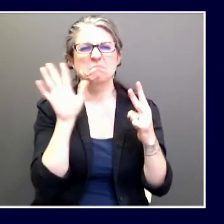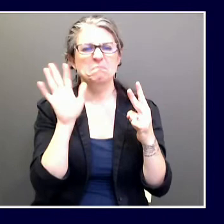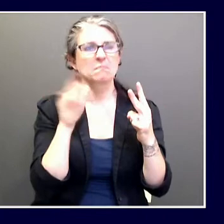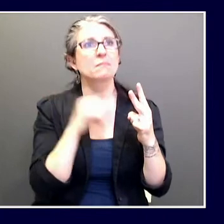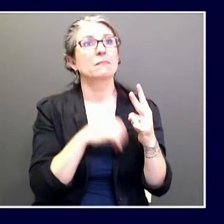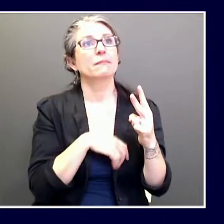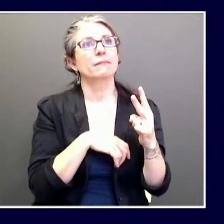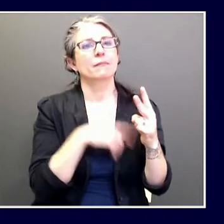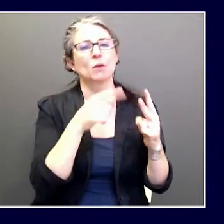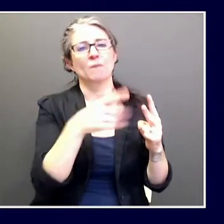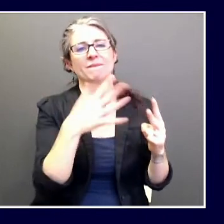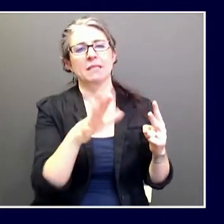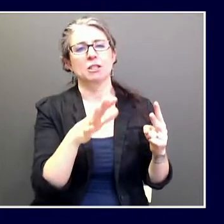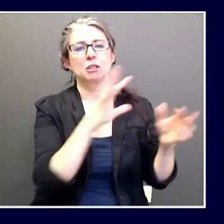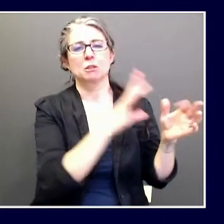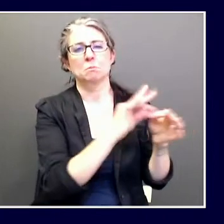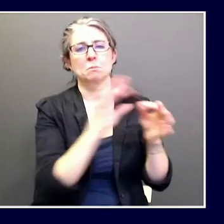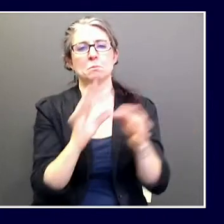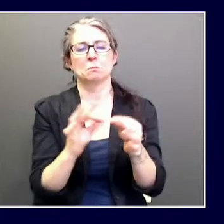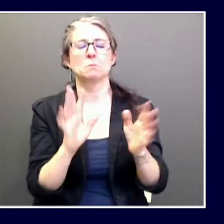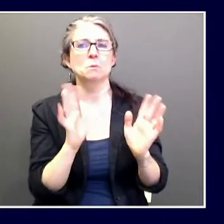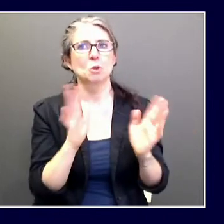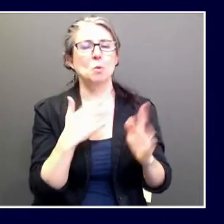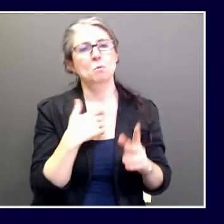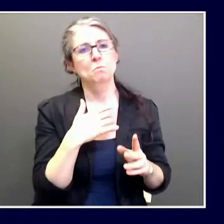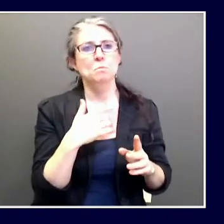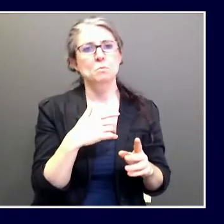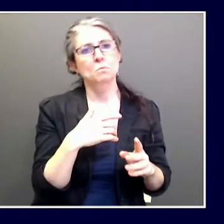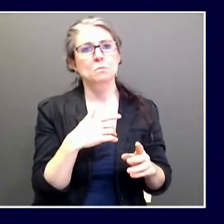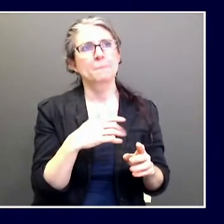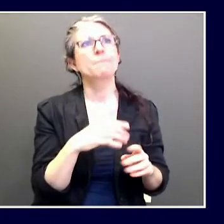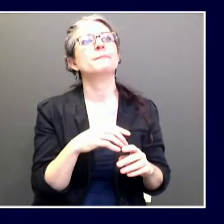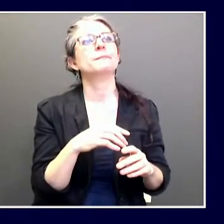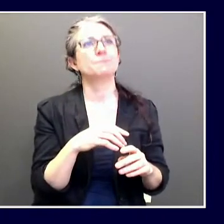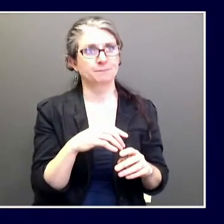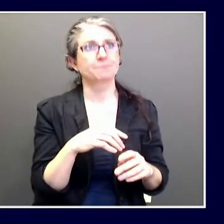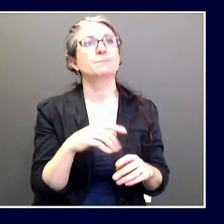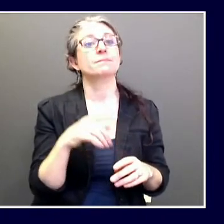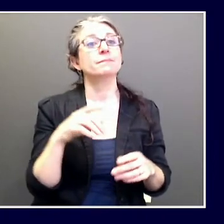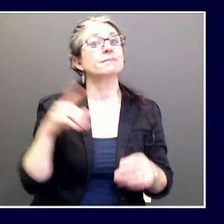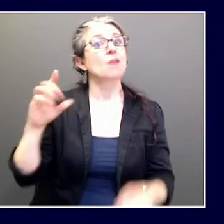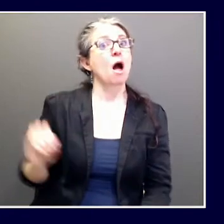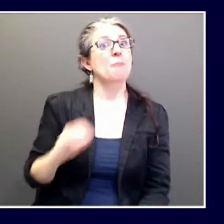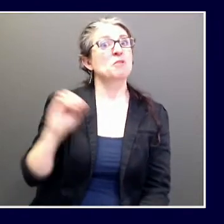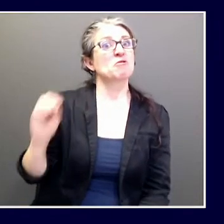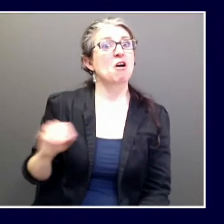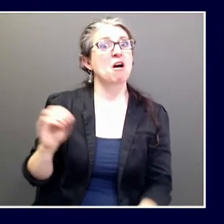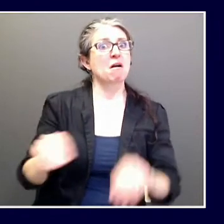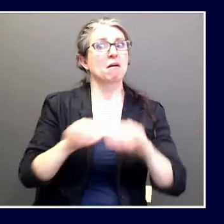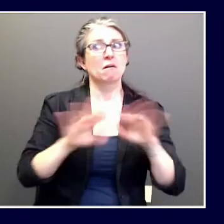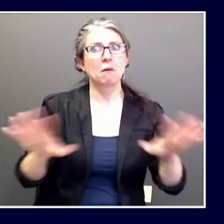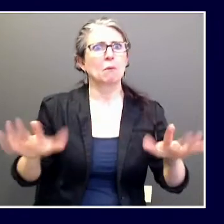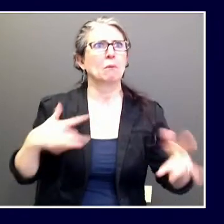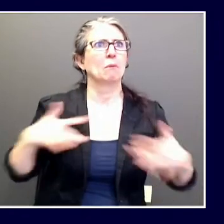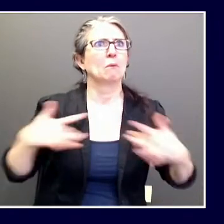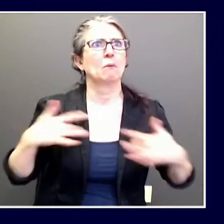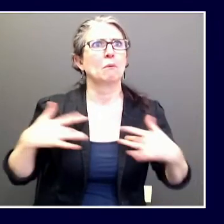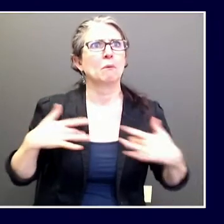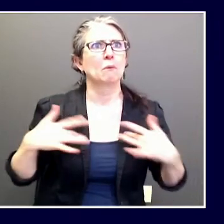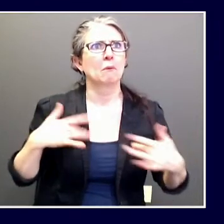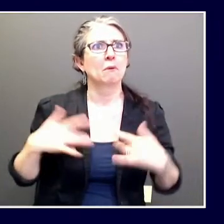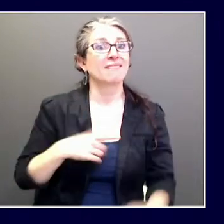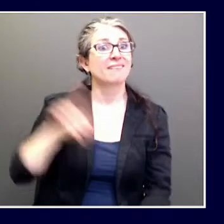on briefly, but with reports of Omicron being detected as close as Quebec, and with the opening